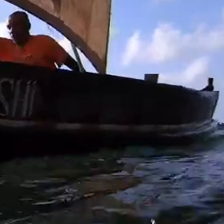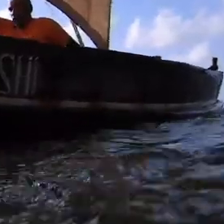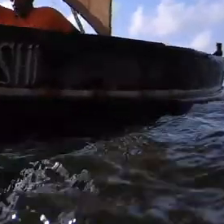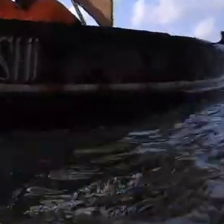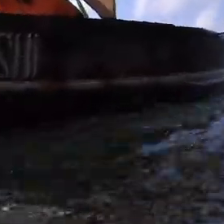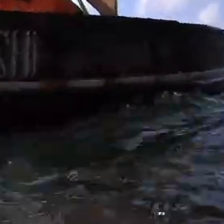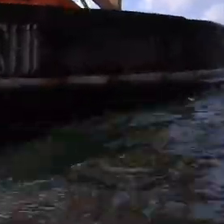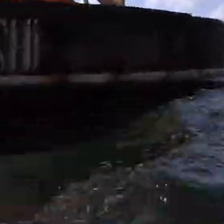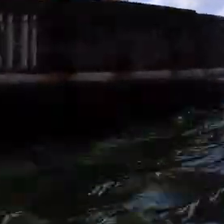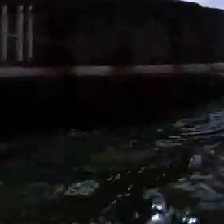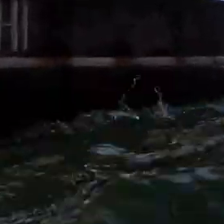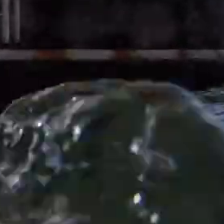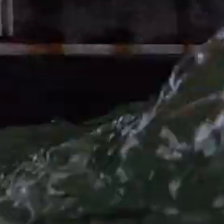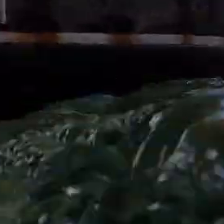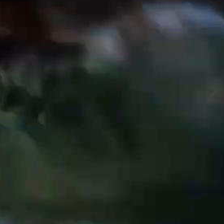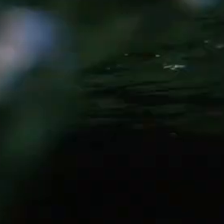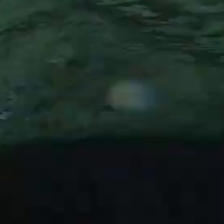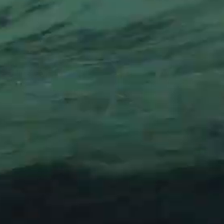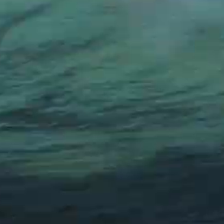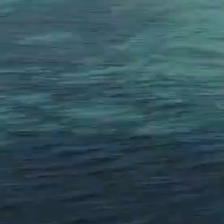Sisi ni watu wa bahari.